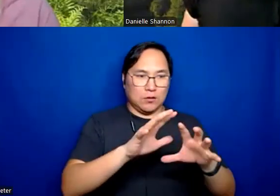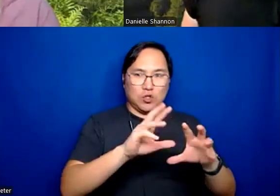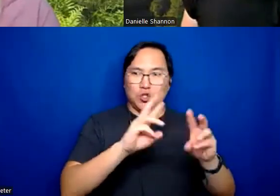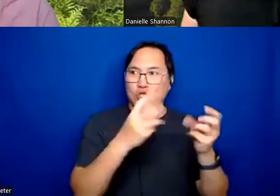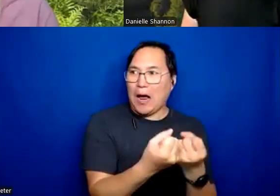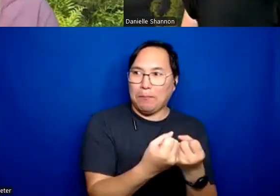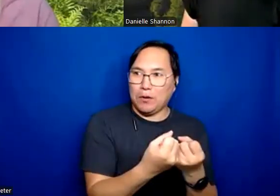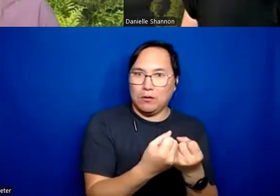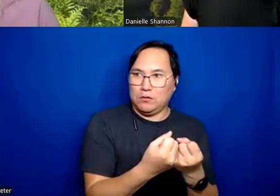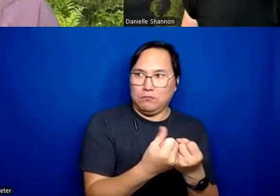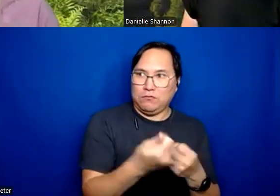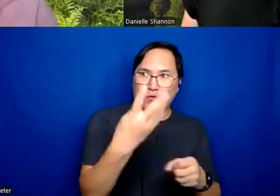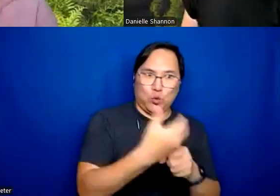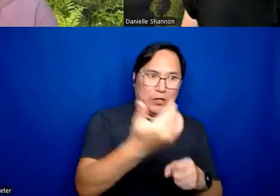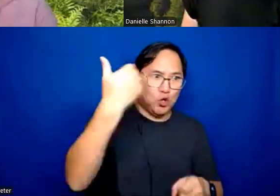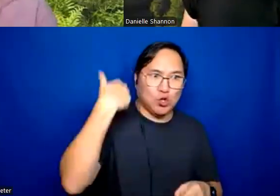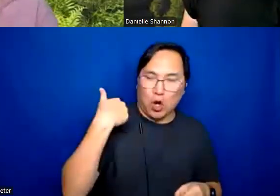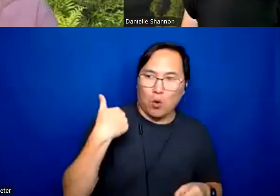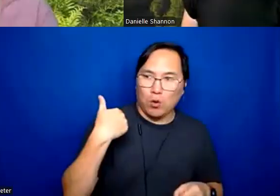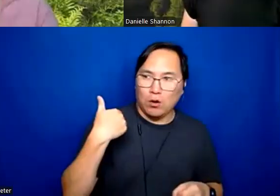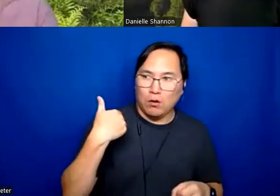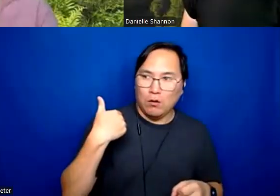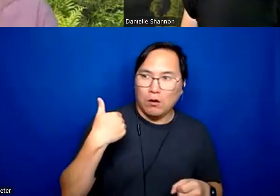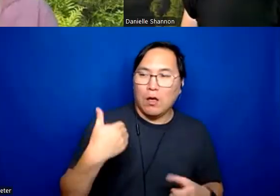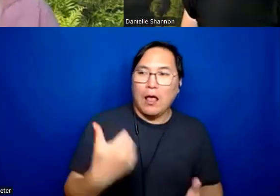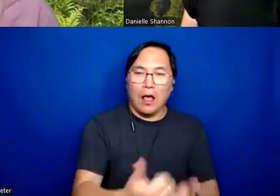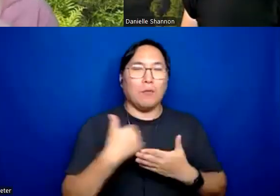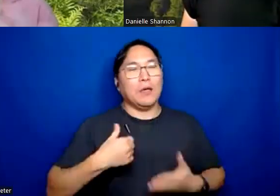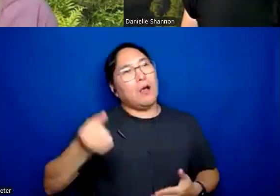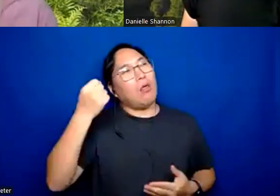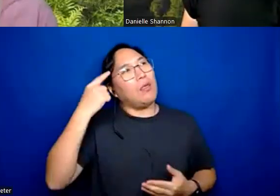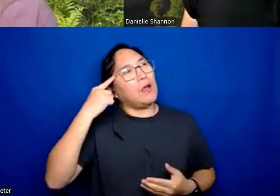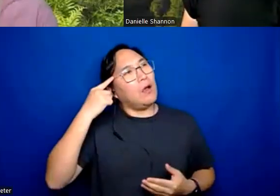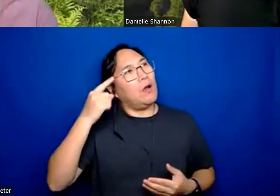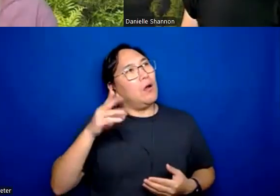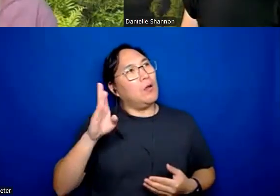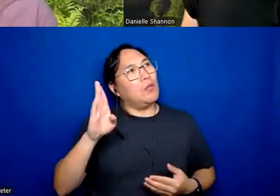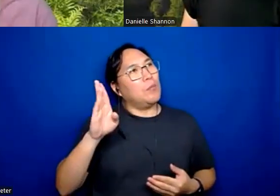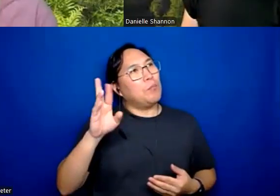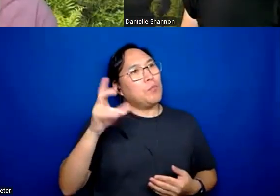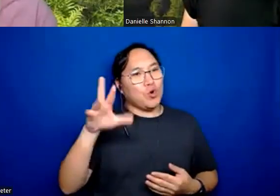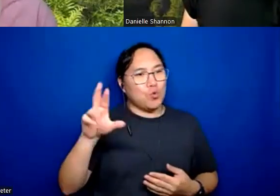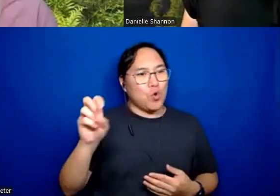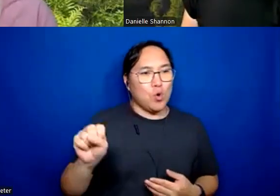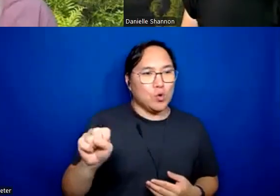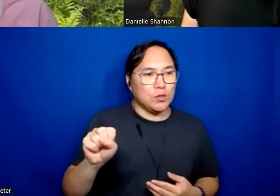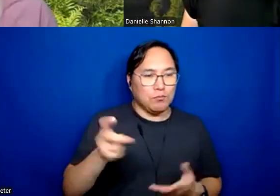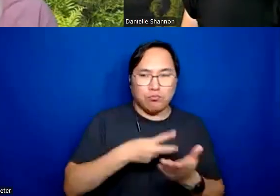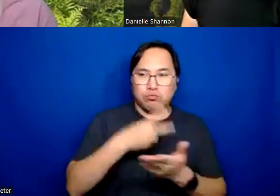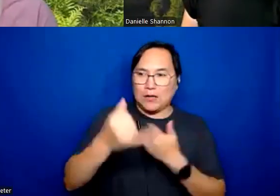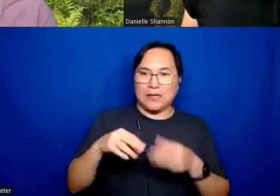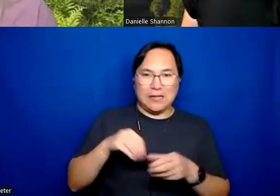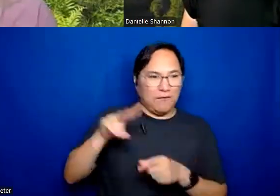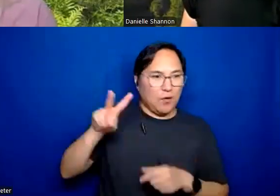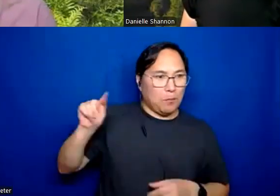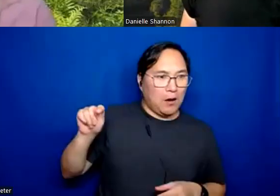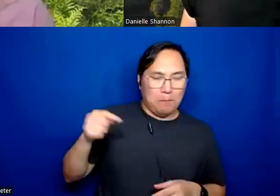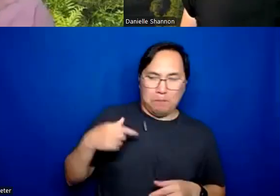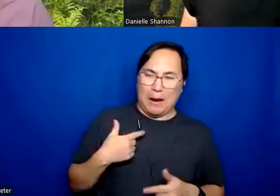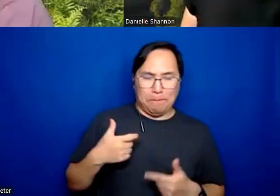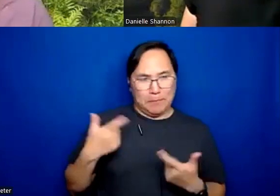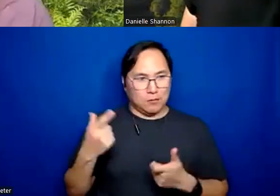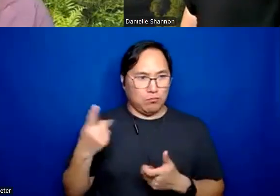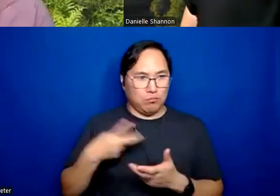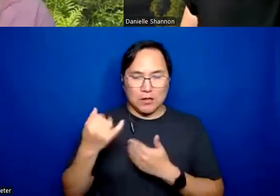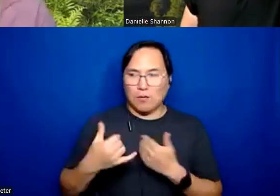workshop a few years ago, which led to me thinking of the Burroughs Trail project, which for me was my biggest project that I've had in Vermont. We rehabbed a whole